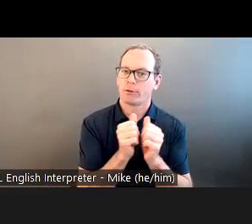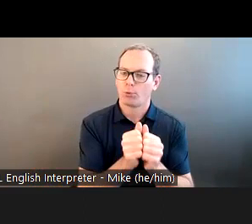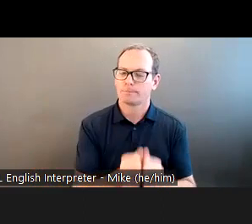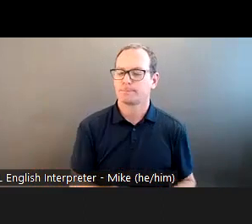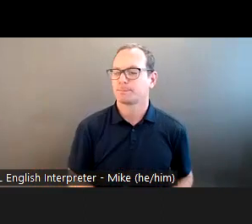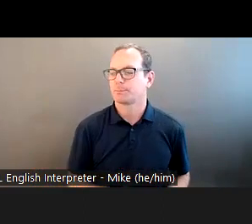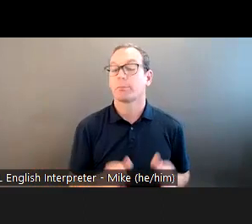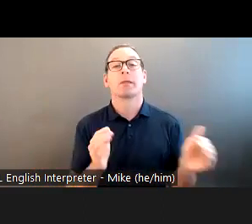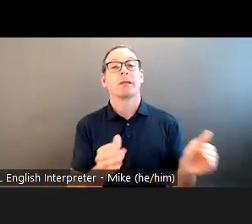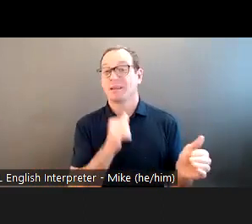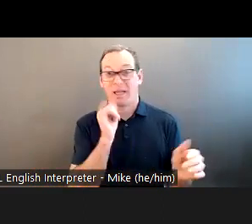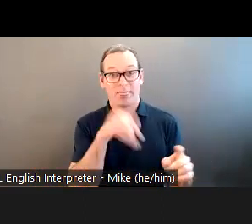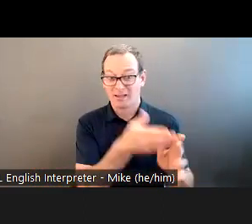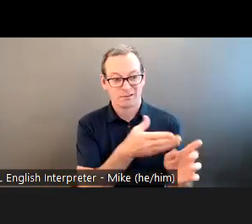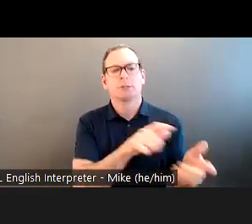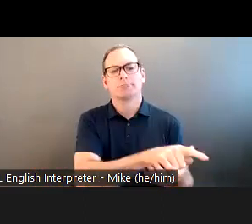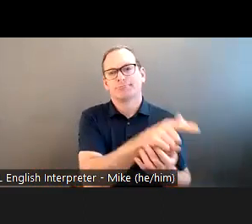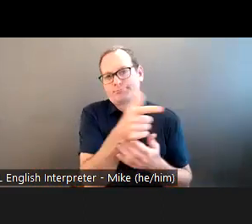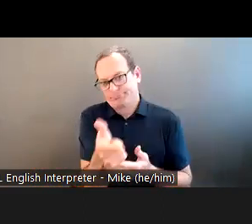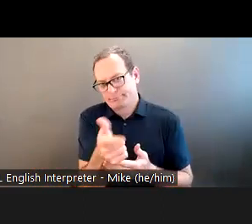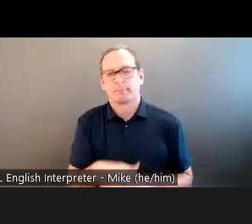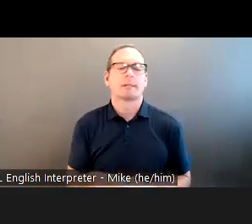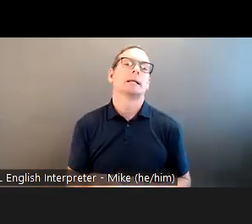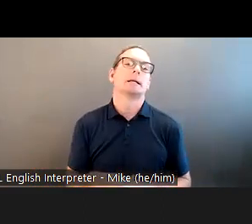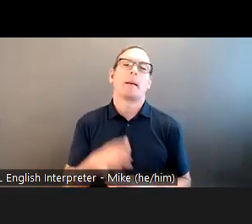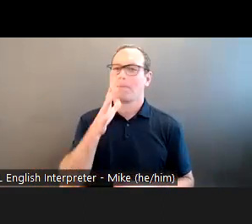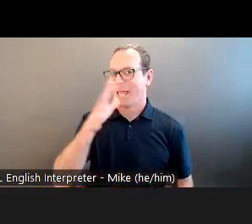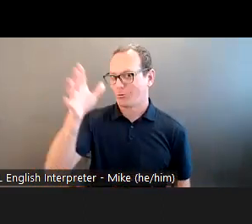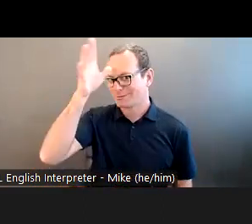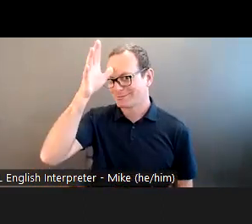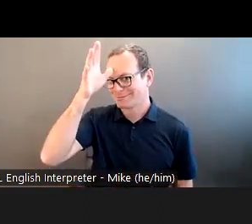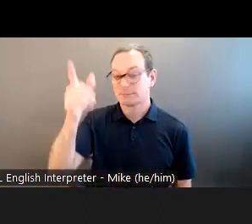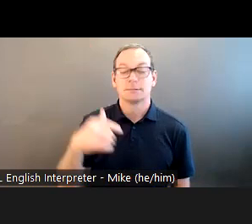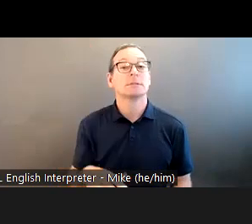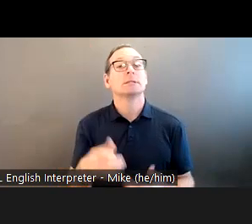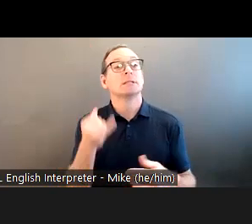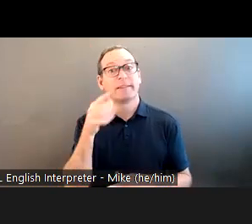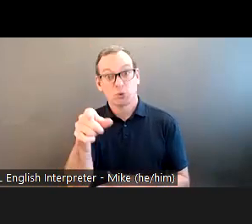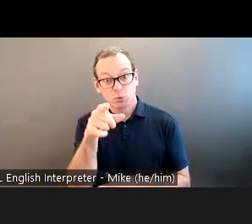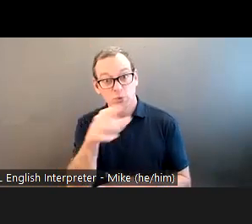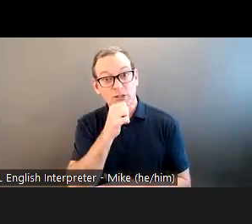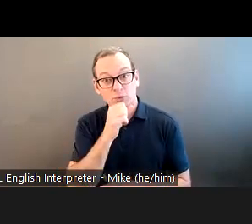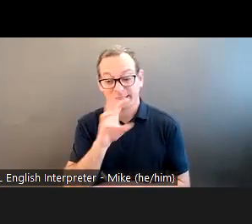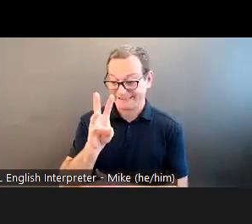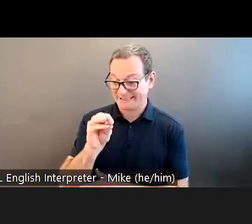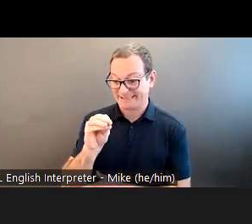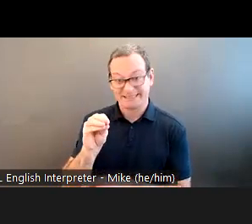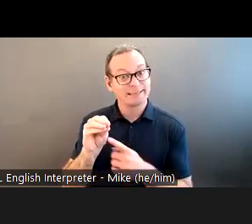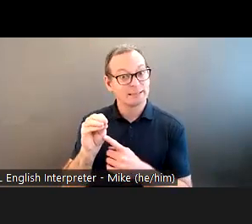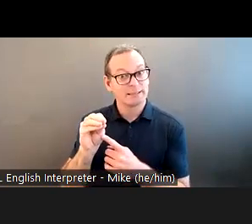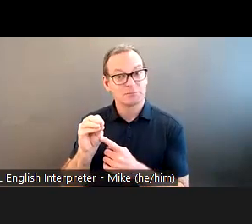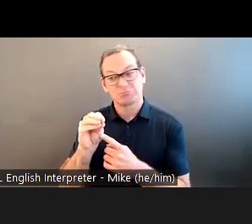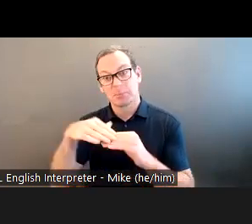in your 60s and you've got 2 parents and 3 kids, all 5 of them are on the same level of hierarchy to make decisions for